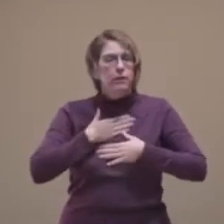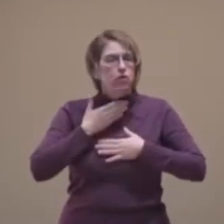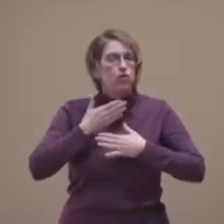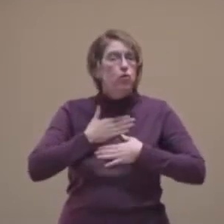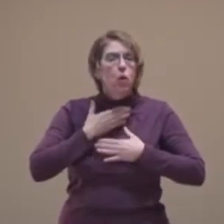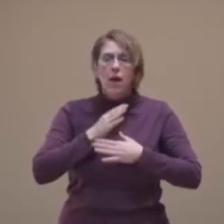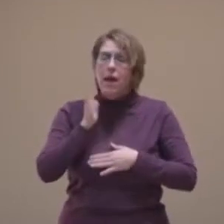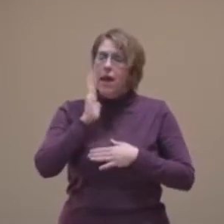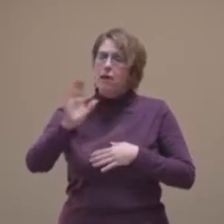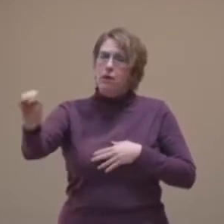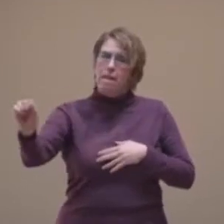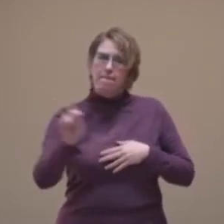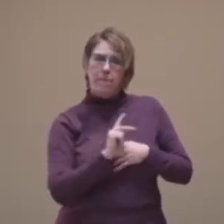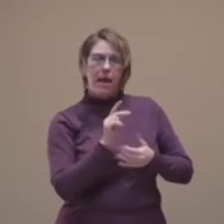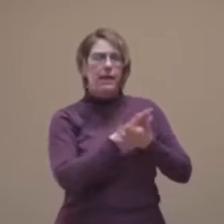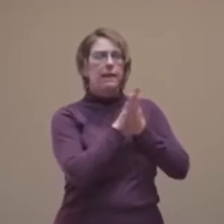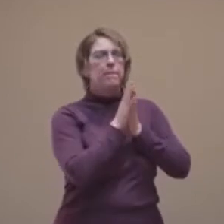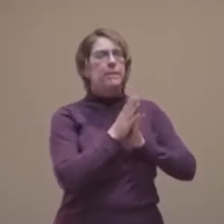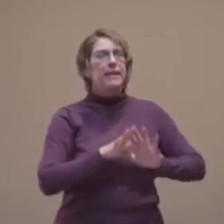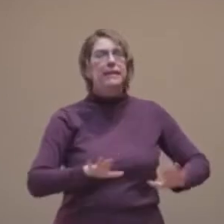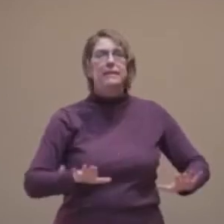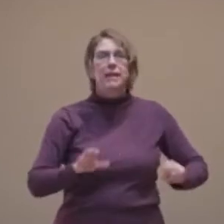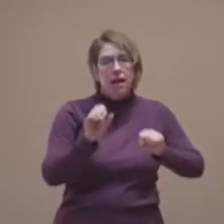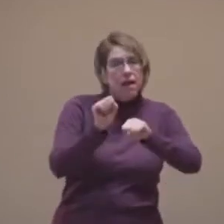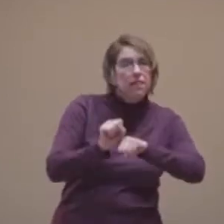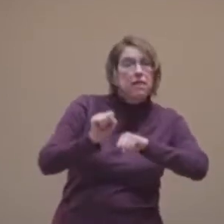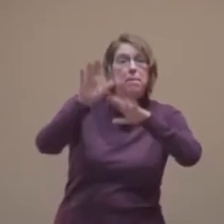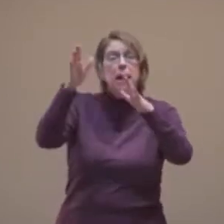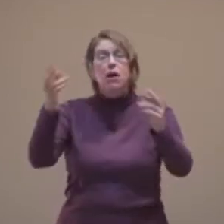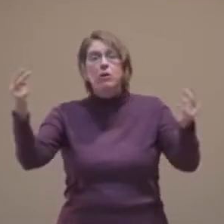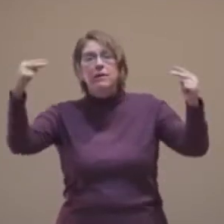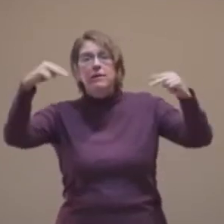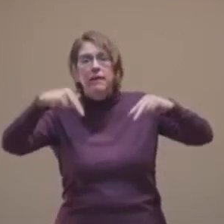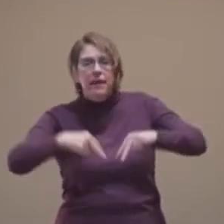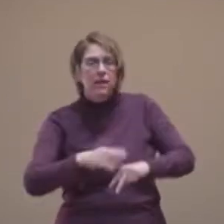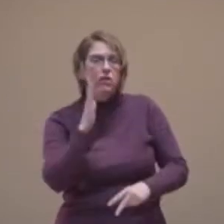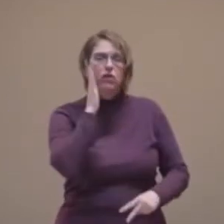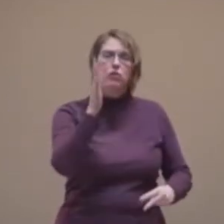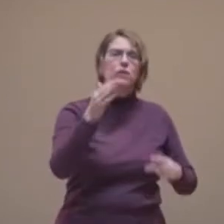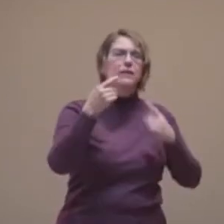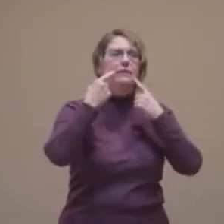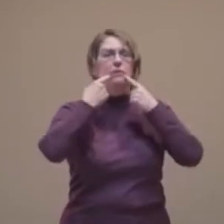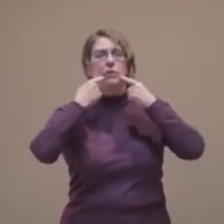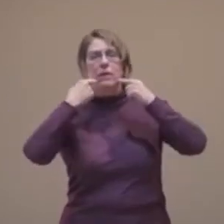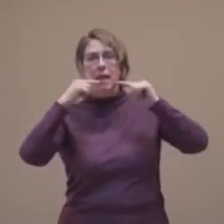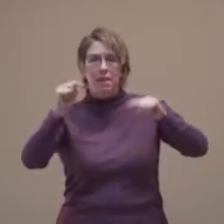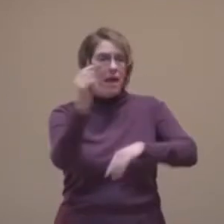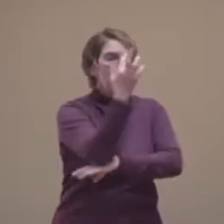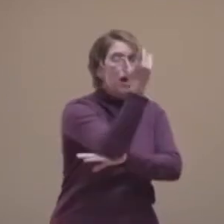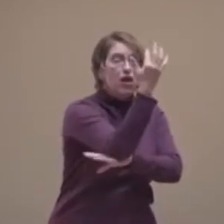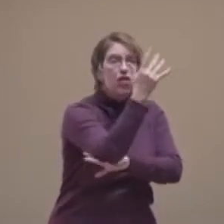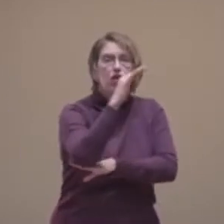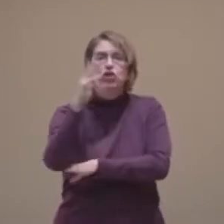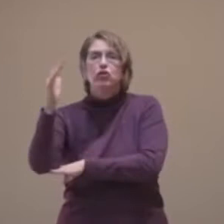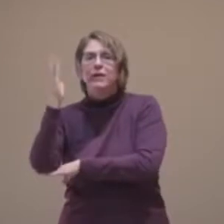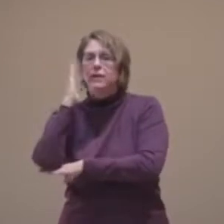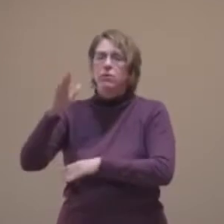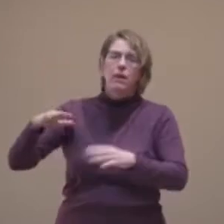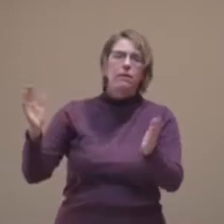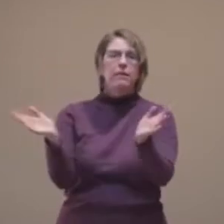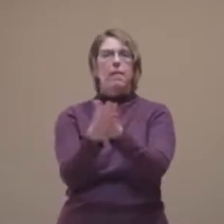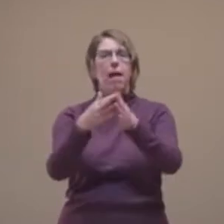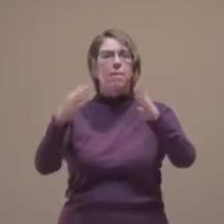peace. The mountains and the hills before you shall burst into song, and all the trees of the field shall clap their hands.